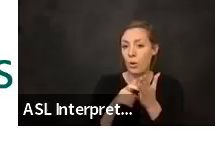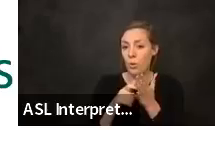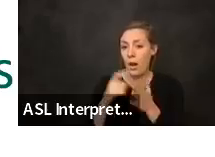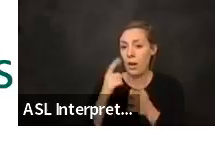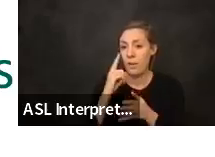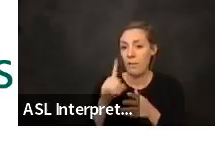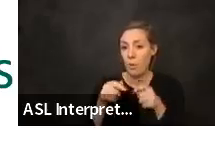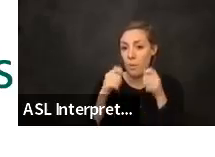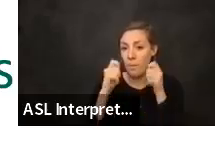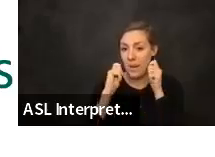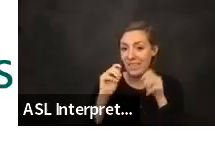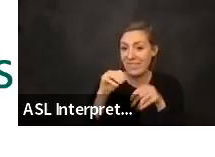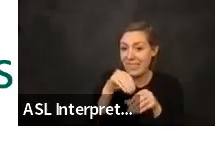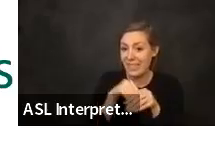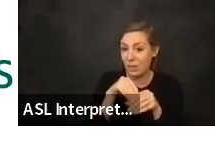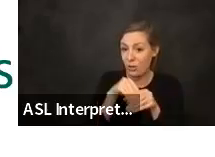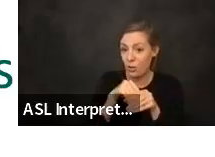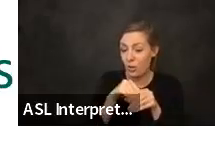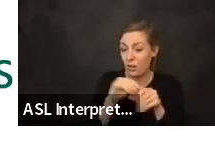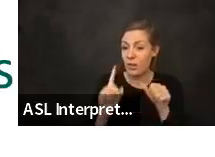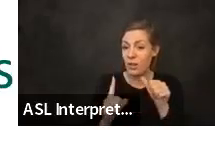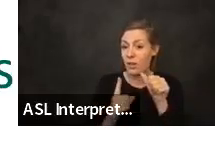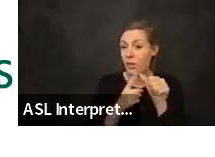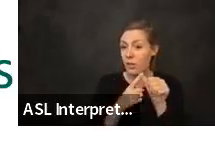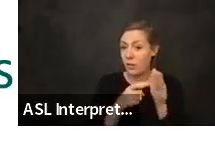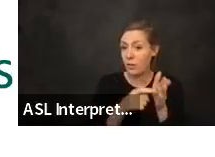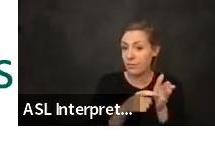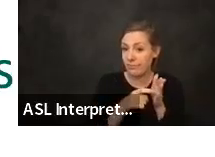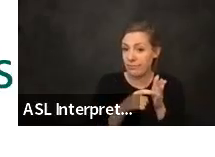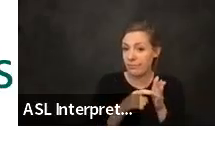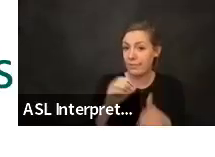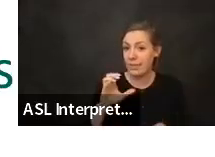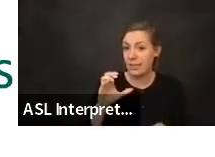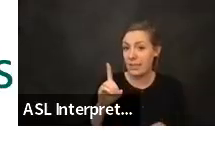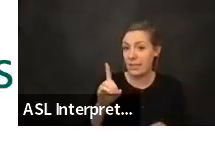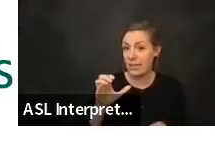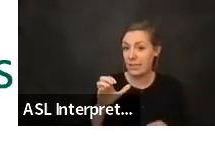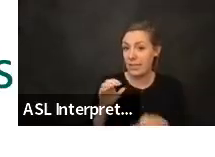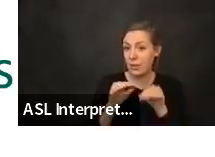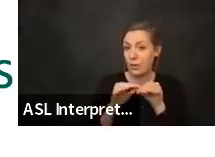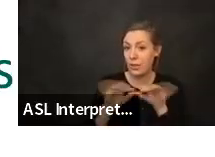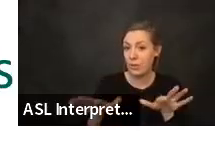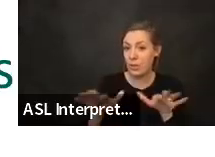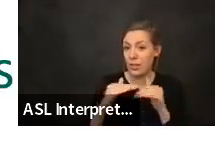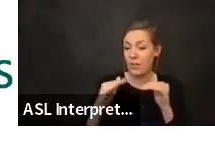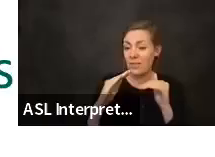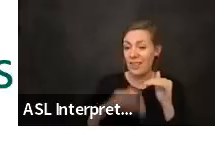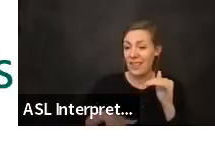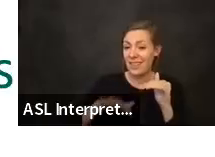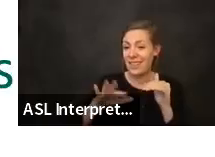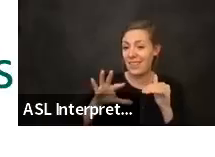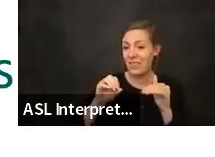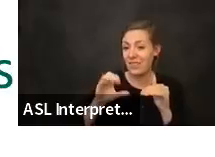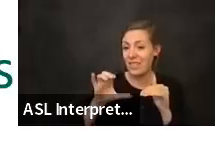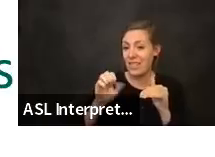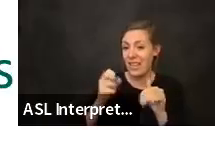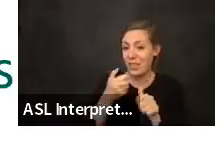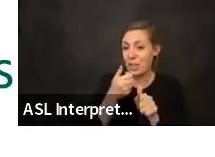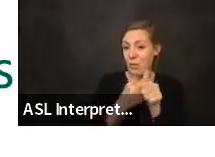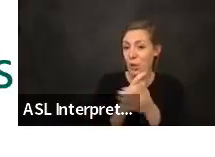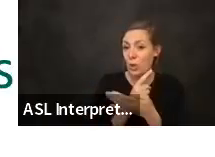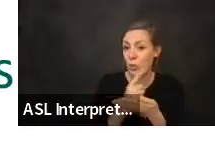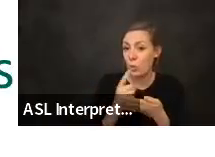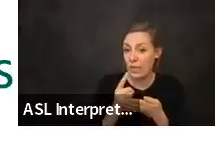the first criteria, CDC transmission levels of less than 50 cases per week